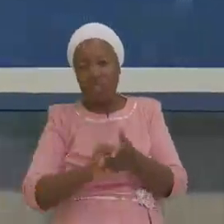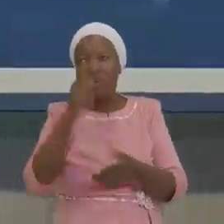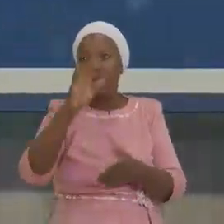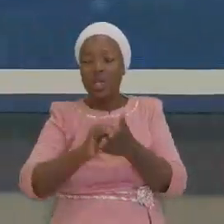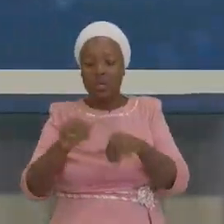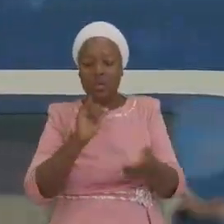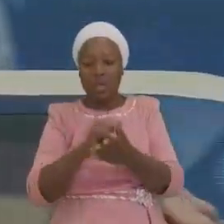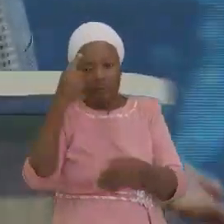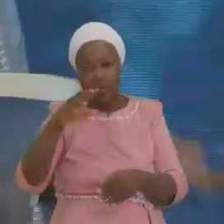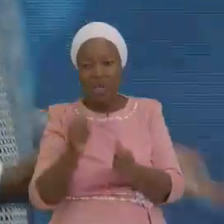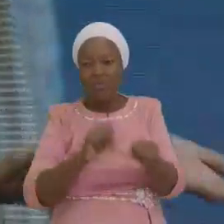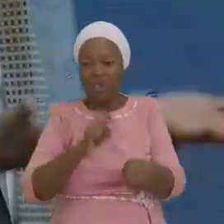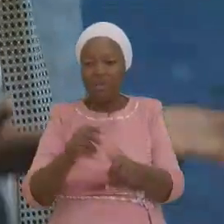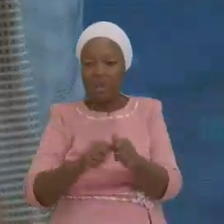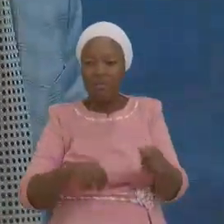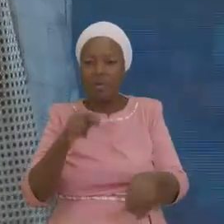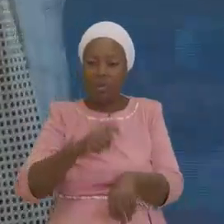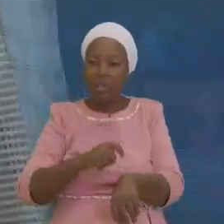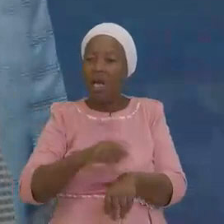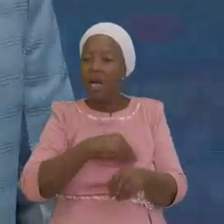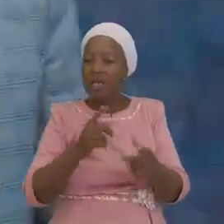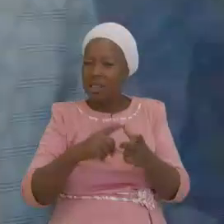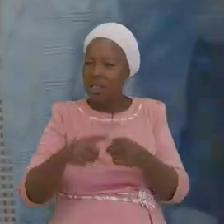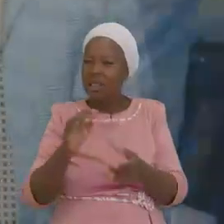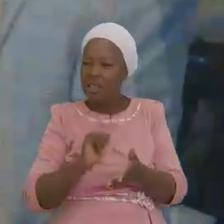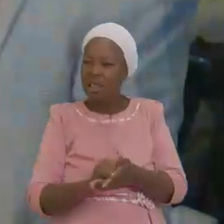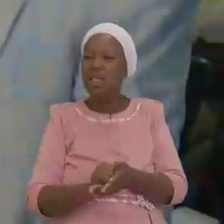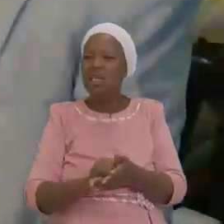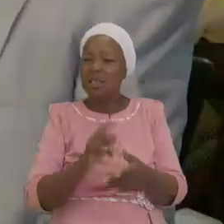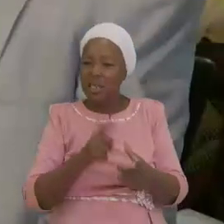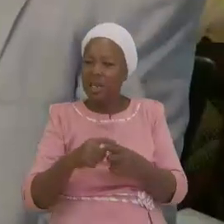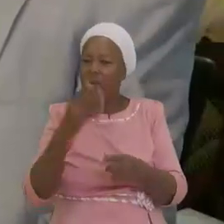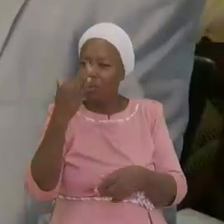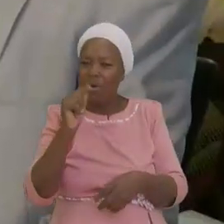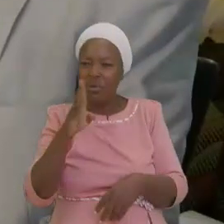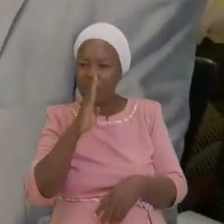every day, how would you be faithless concerning Him?